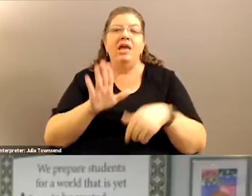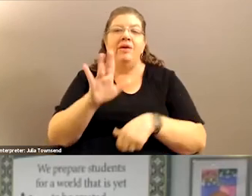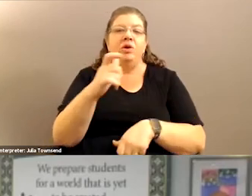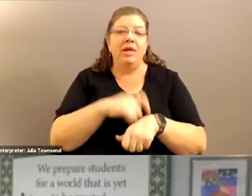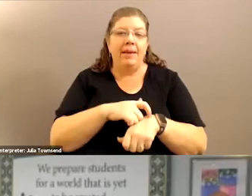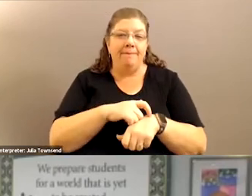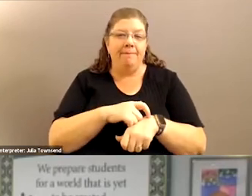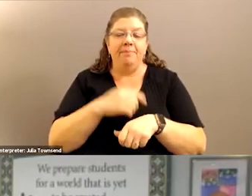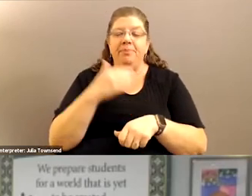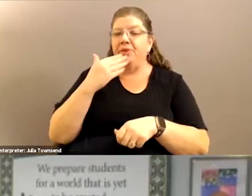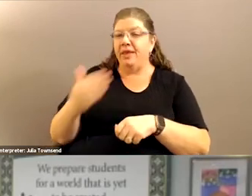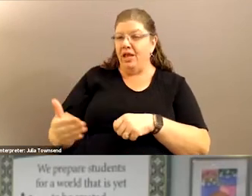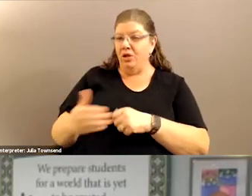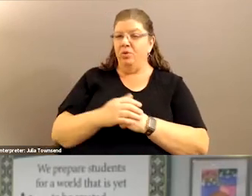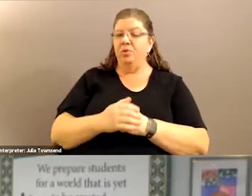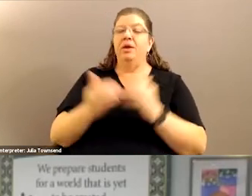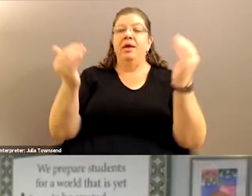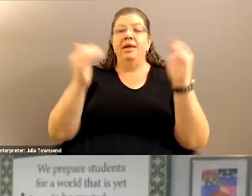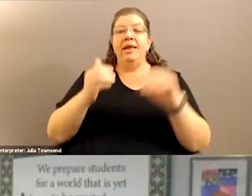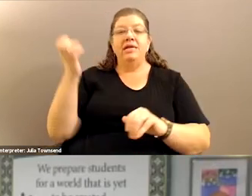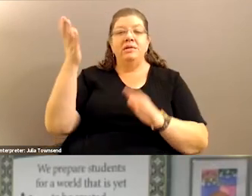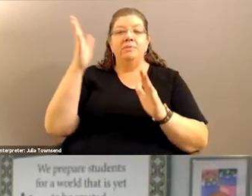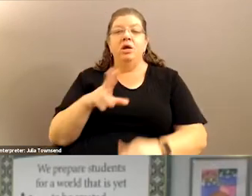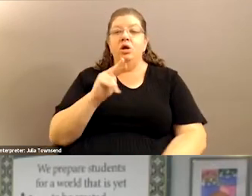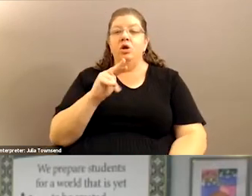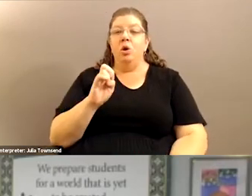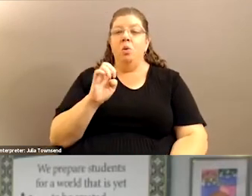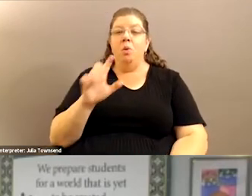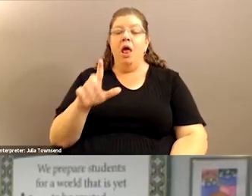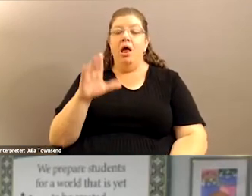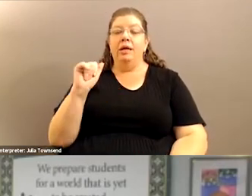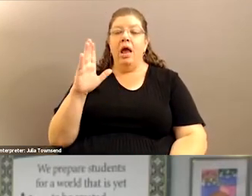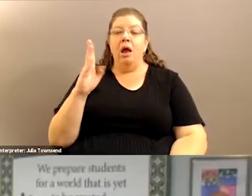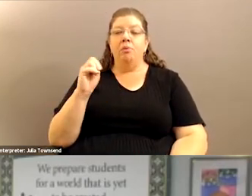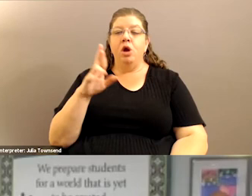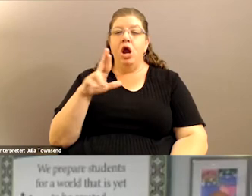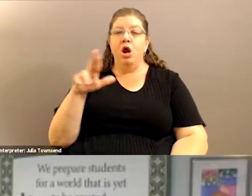thank you next speaker is noel cabrera